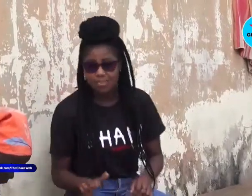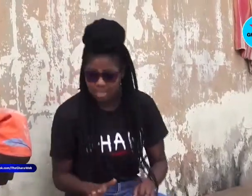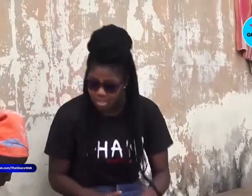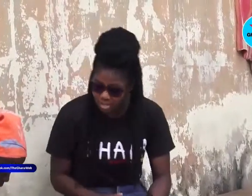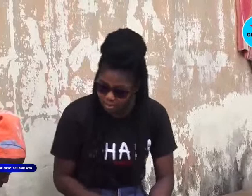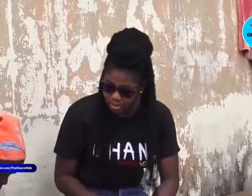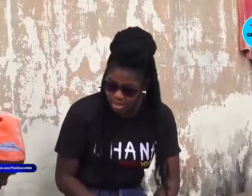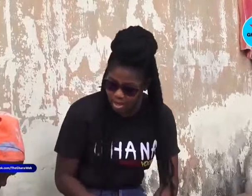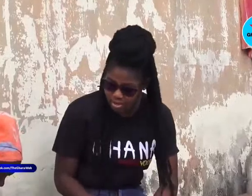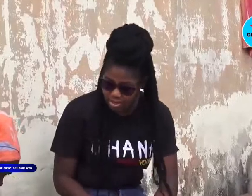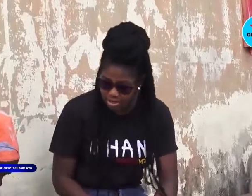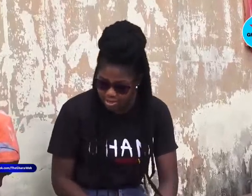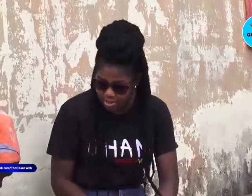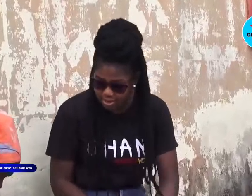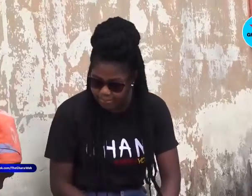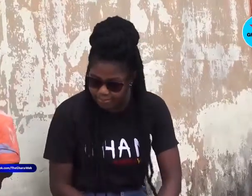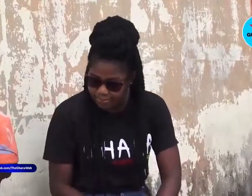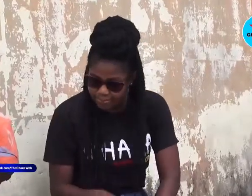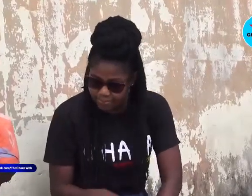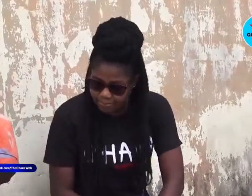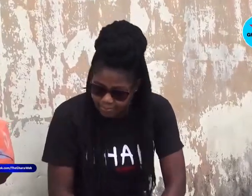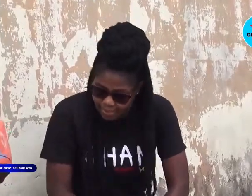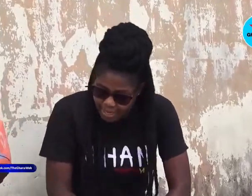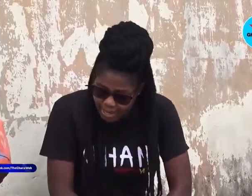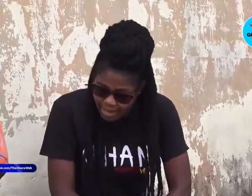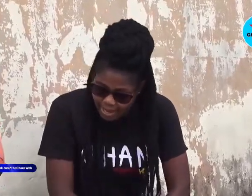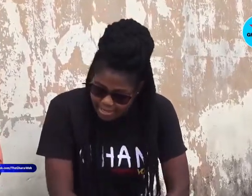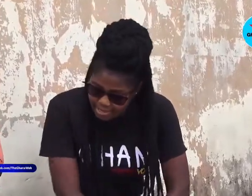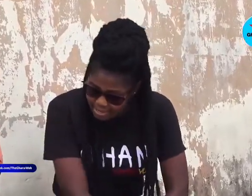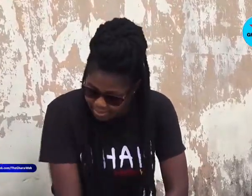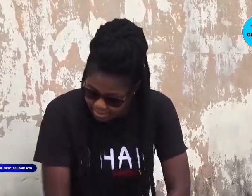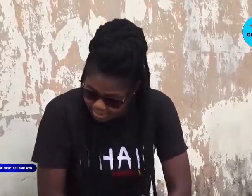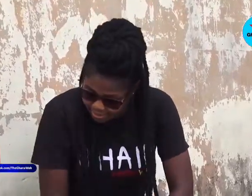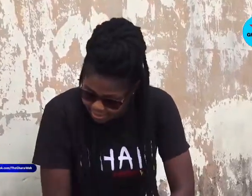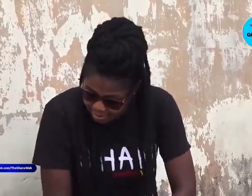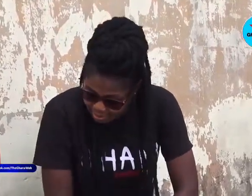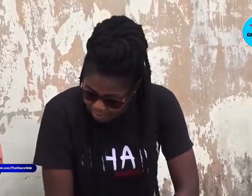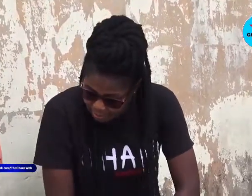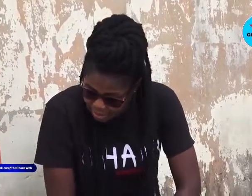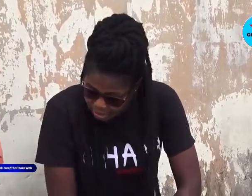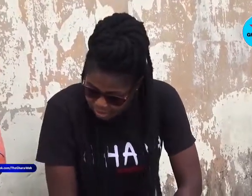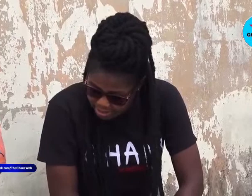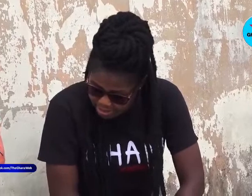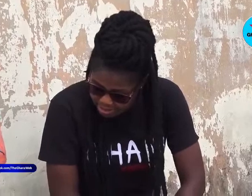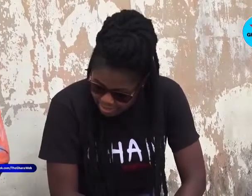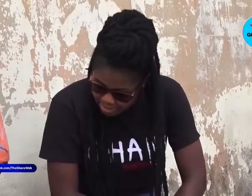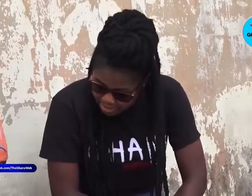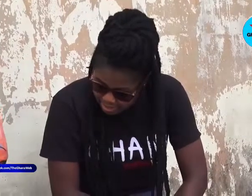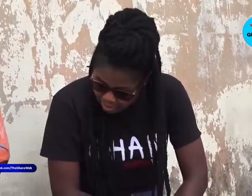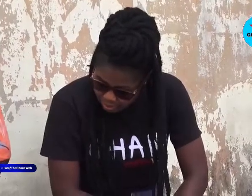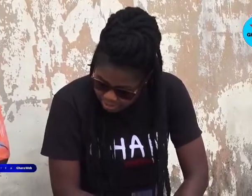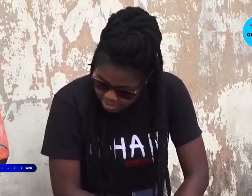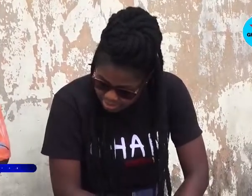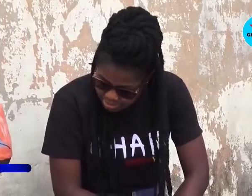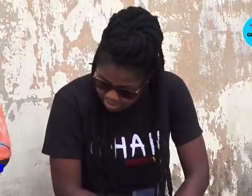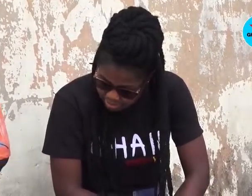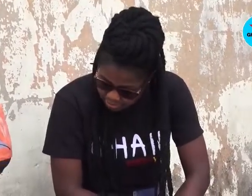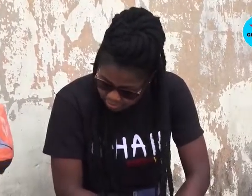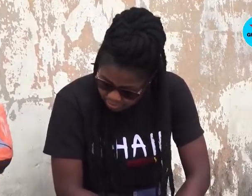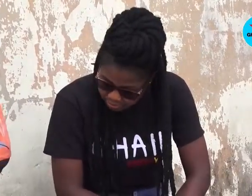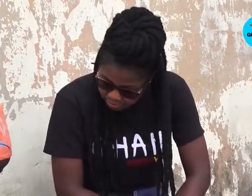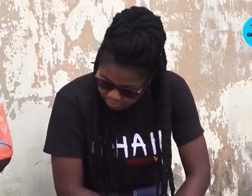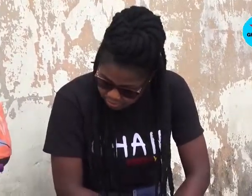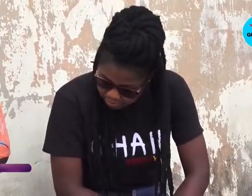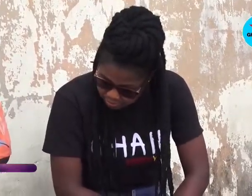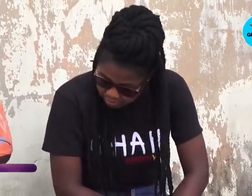the rest of the conversation about how it's designed. Auntie Jane, me pacho inti den ya odi